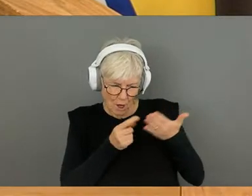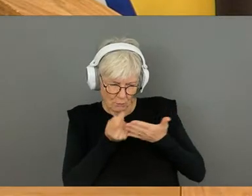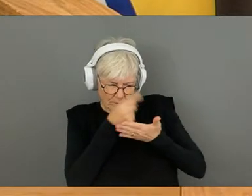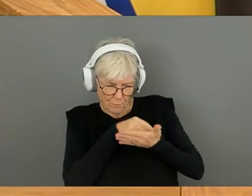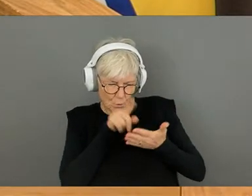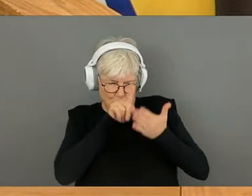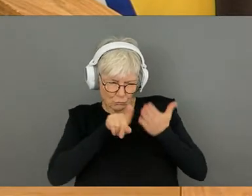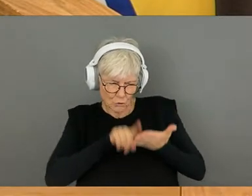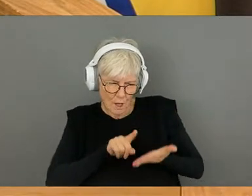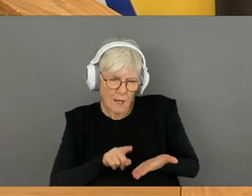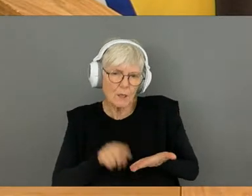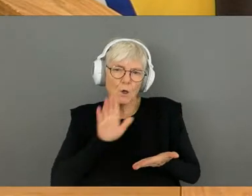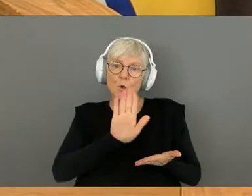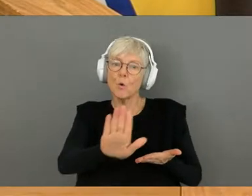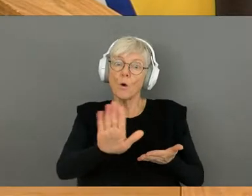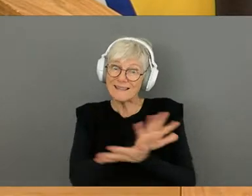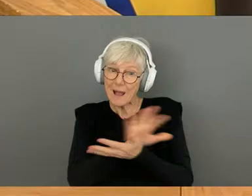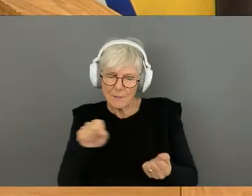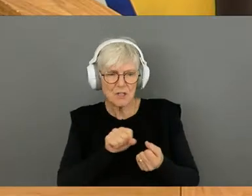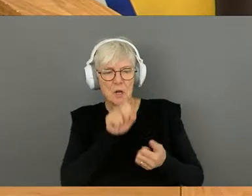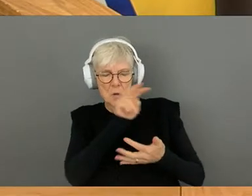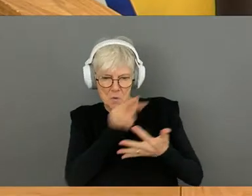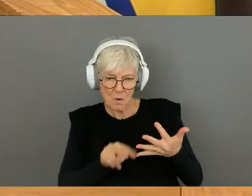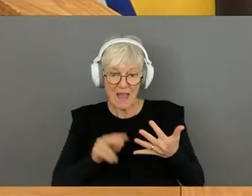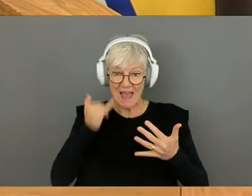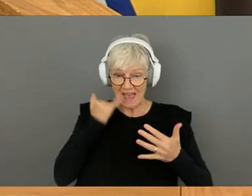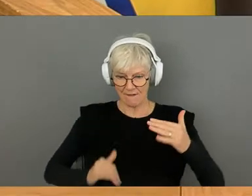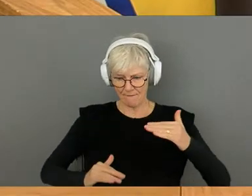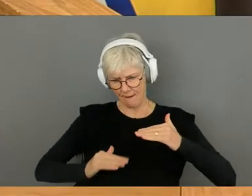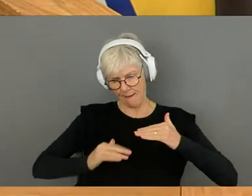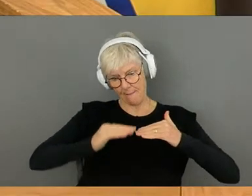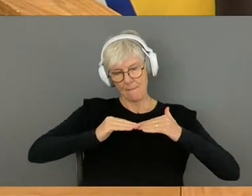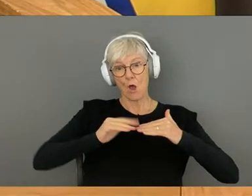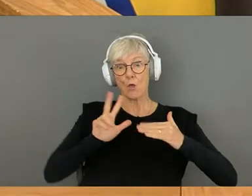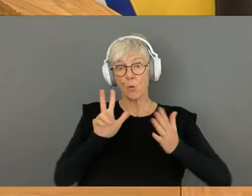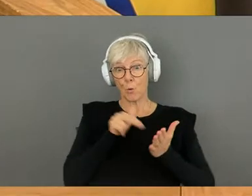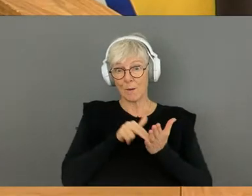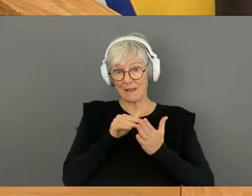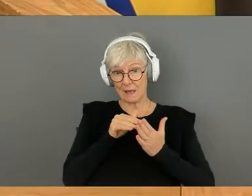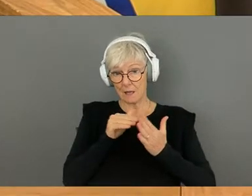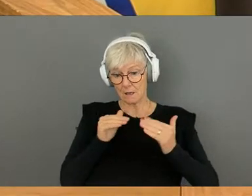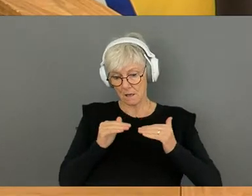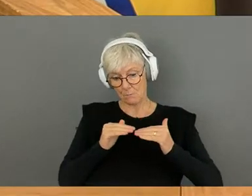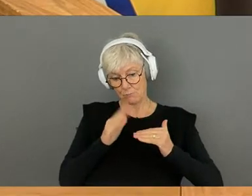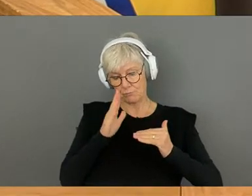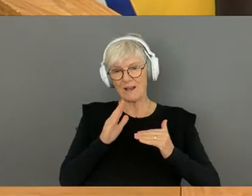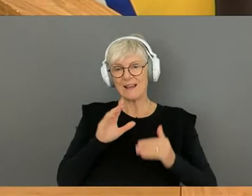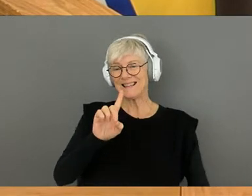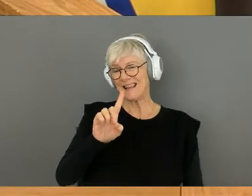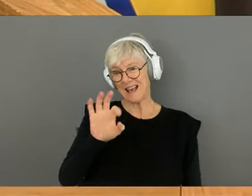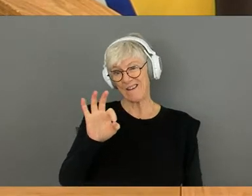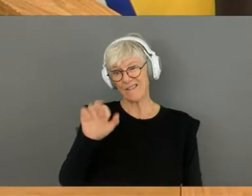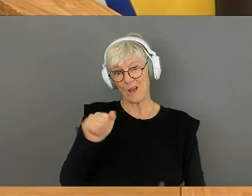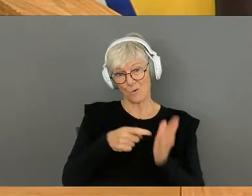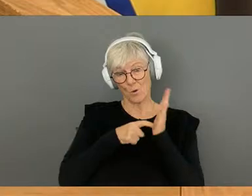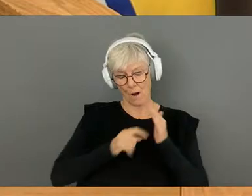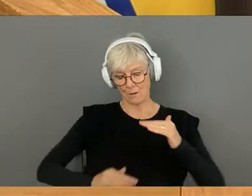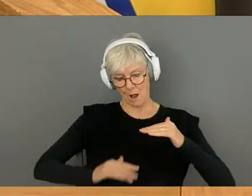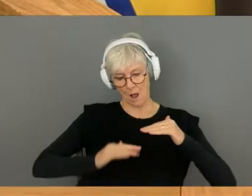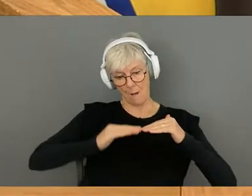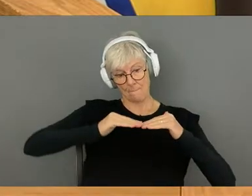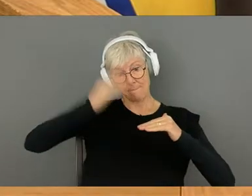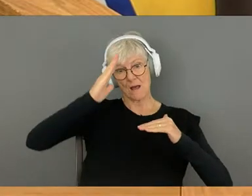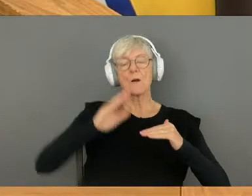see if we meet that $3 million threshold as required under the DFA. So again, we know